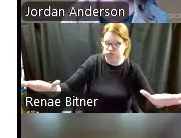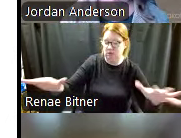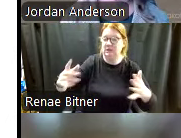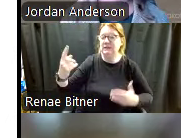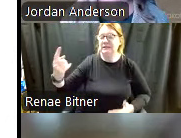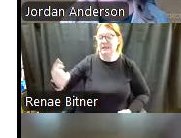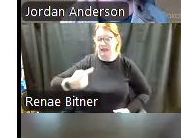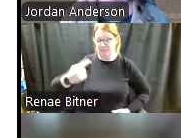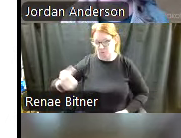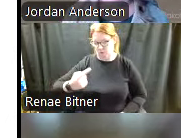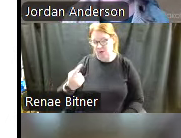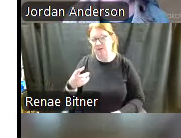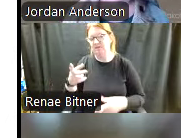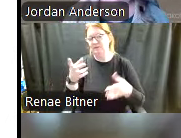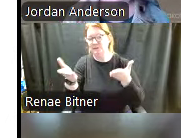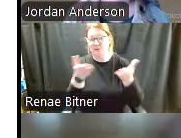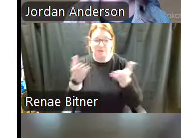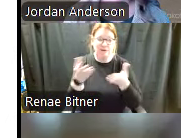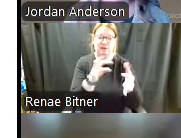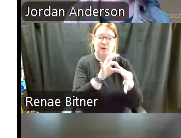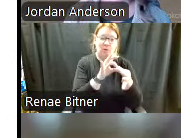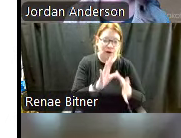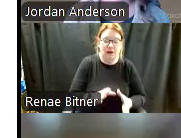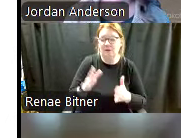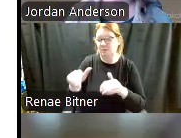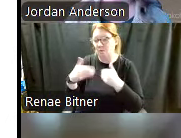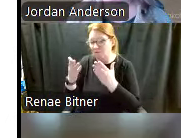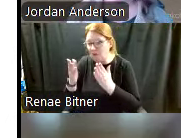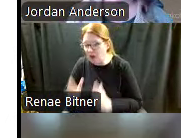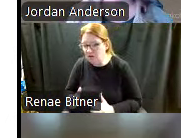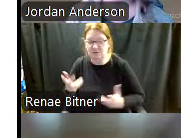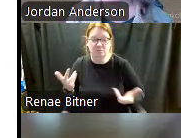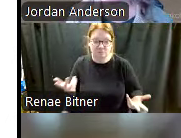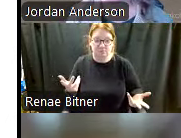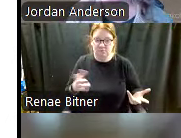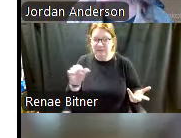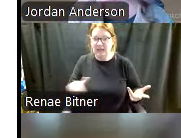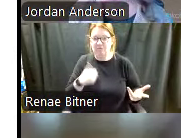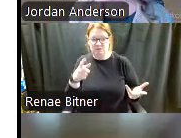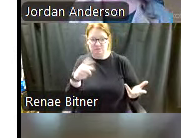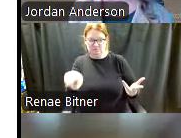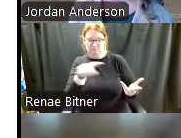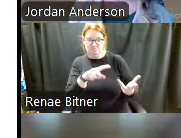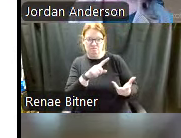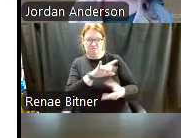providers, service coordinators, anyone that's associated with this memorandum of agreement.